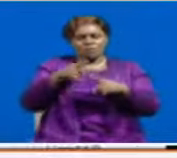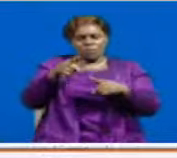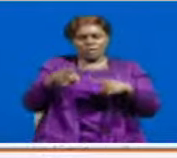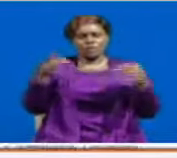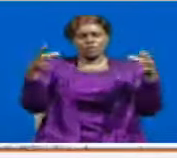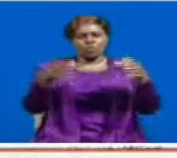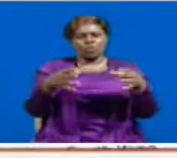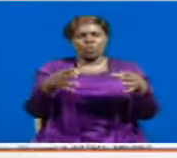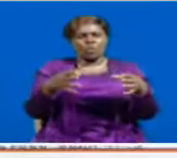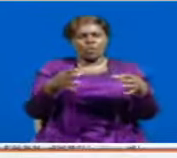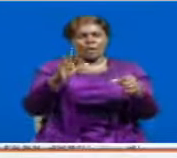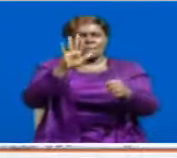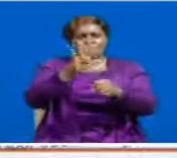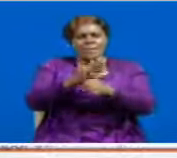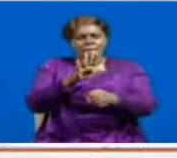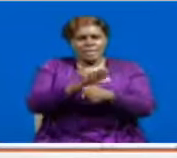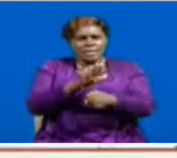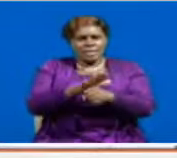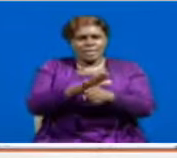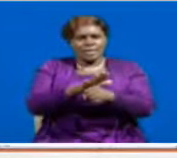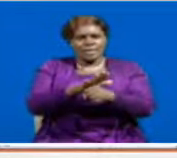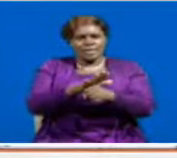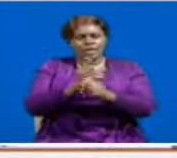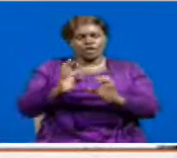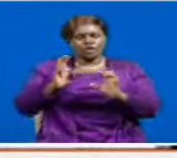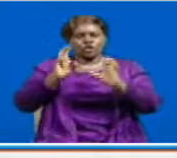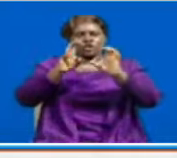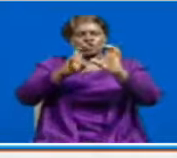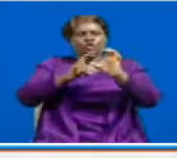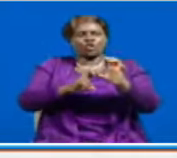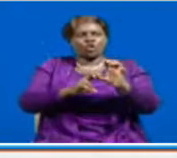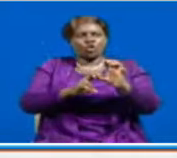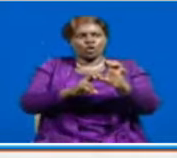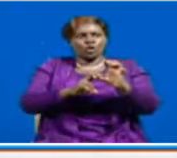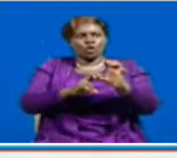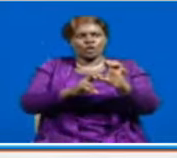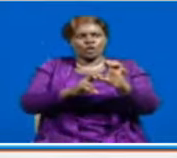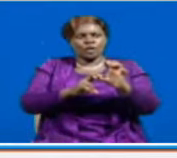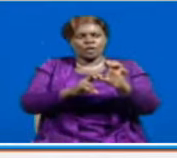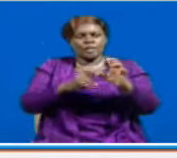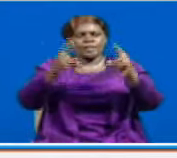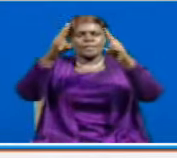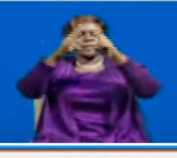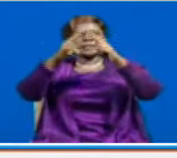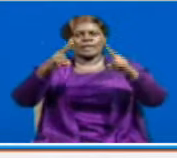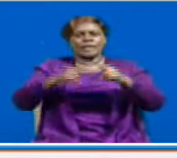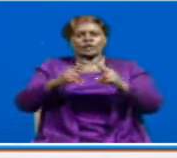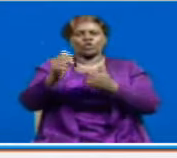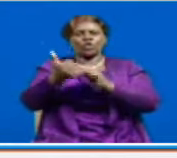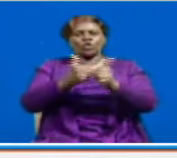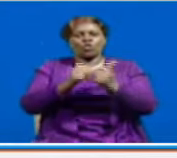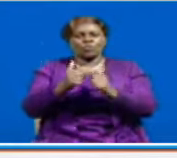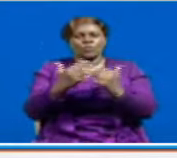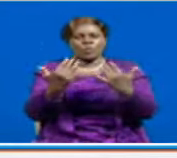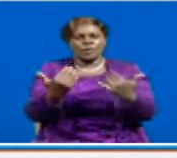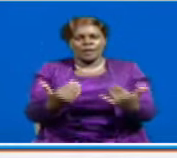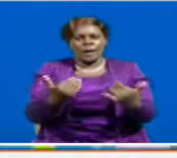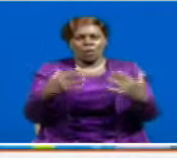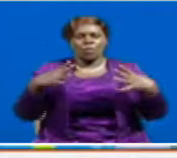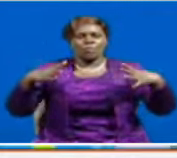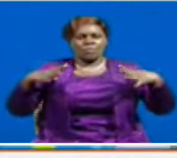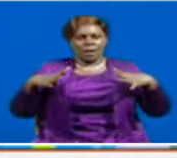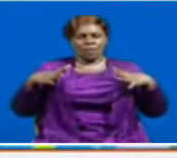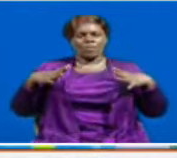wanariadha wengi sana wameweza kuanza kujiunga na kukimbia kiwango cha mataifa, ambao sasa ni kitu ya kujifunia